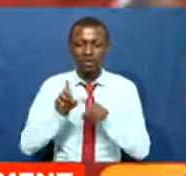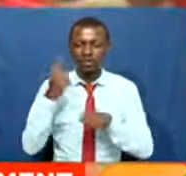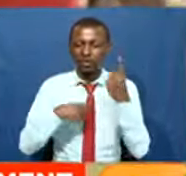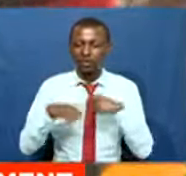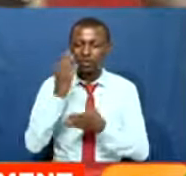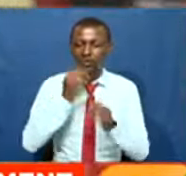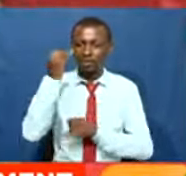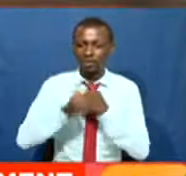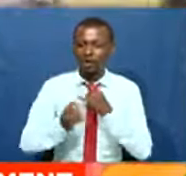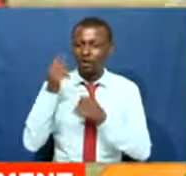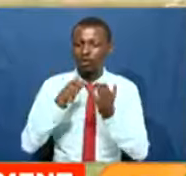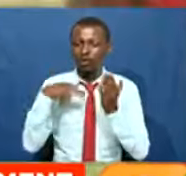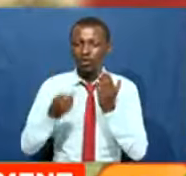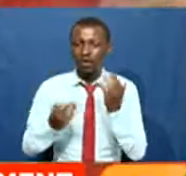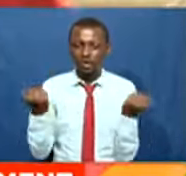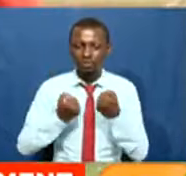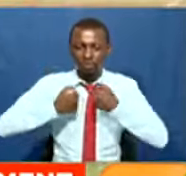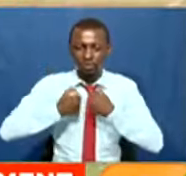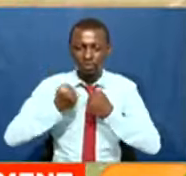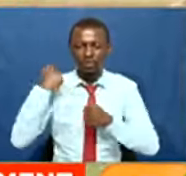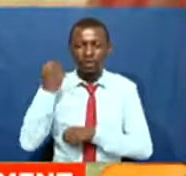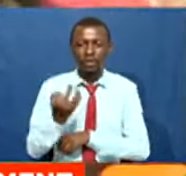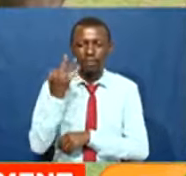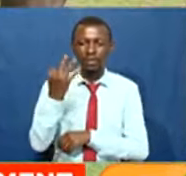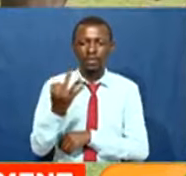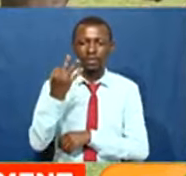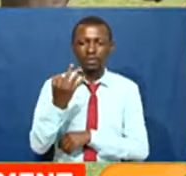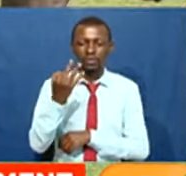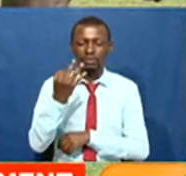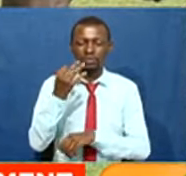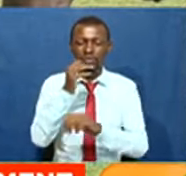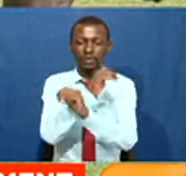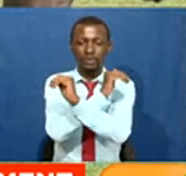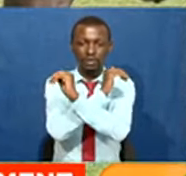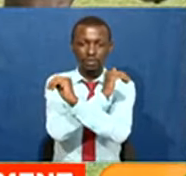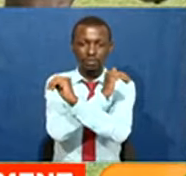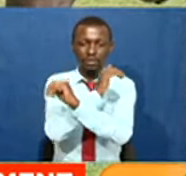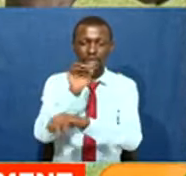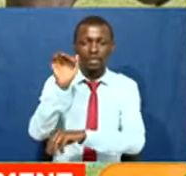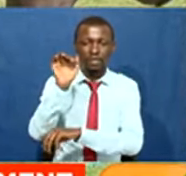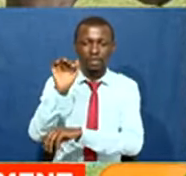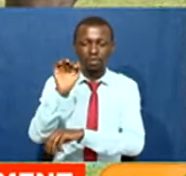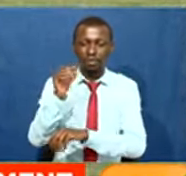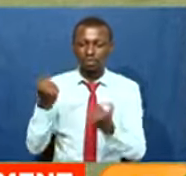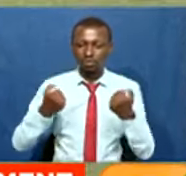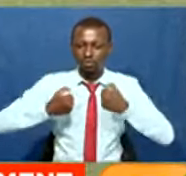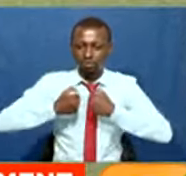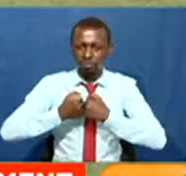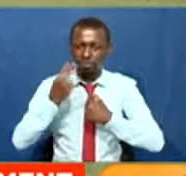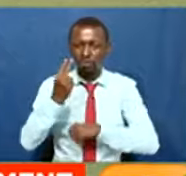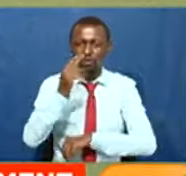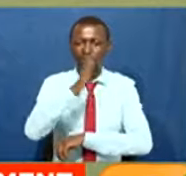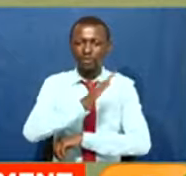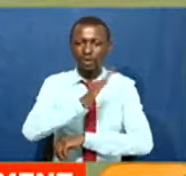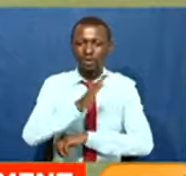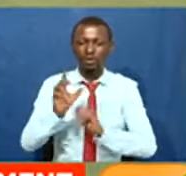while the losers will fight for the third position in a playoff. Zimbabwe and Zambia will clash in the first semi-final match at 2 p.m. before host